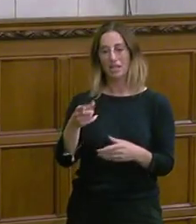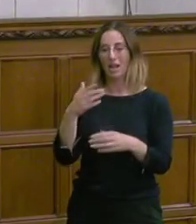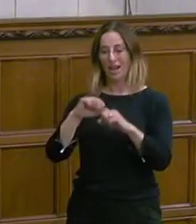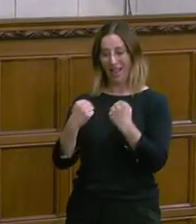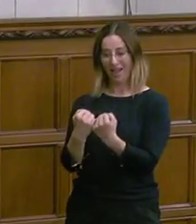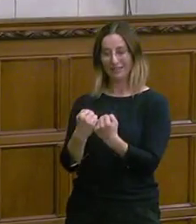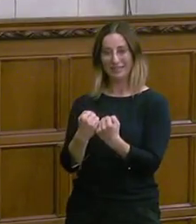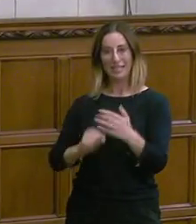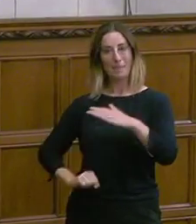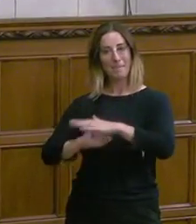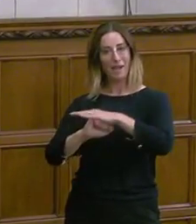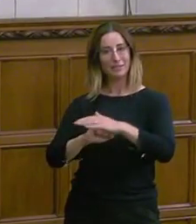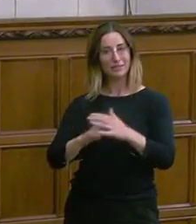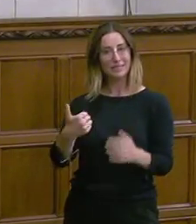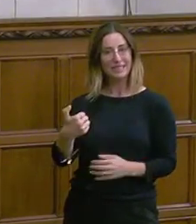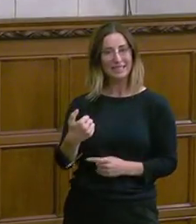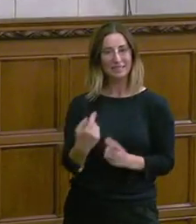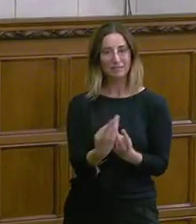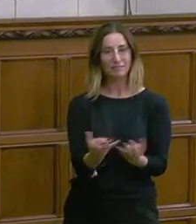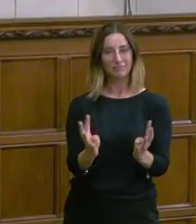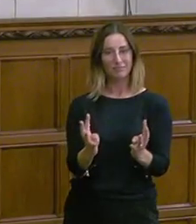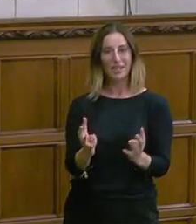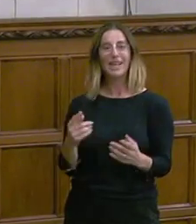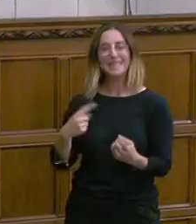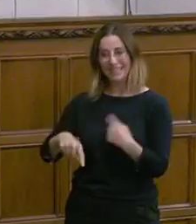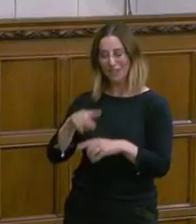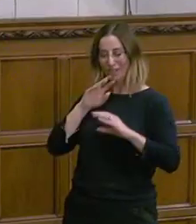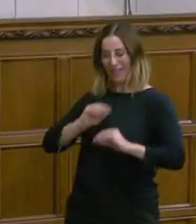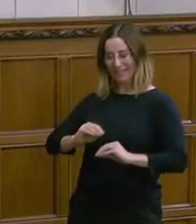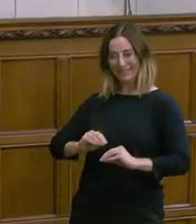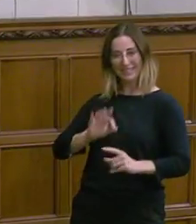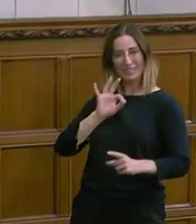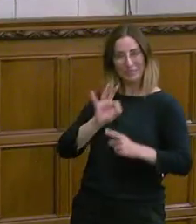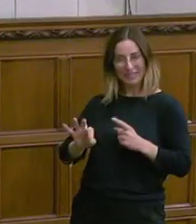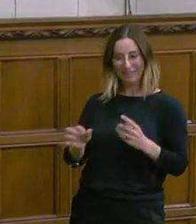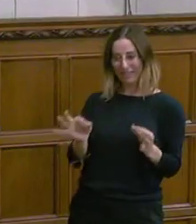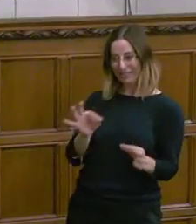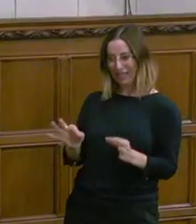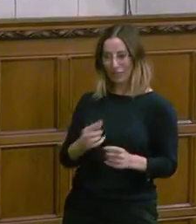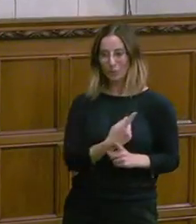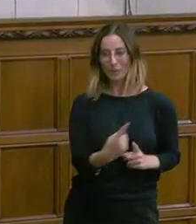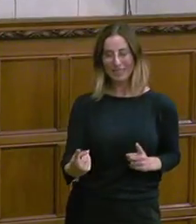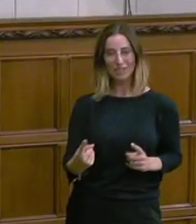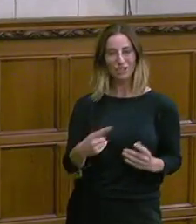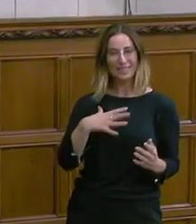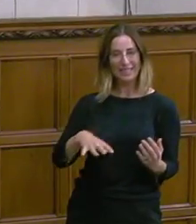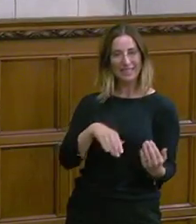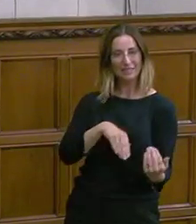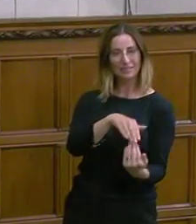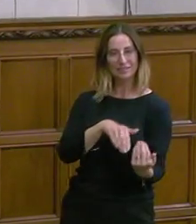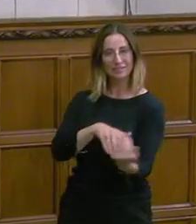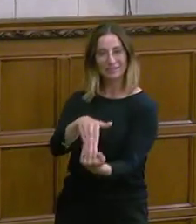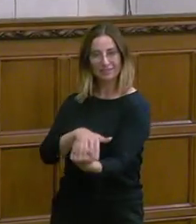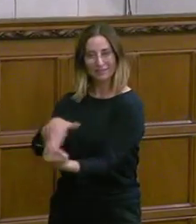children, allowing intensive training specifically tailored to each children's needs. Each class is led by a qualified teacher on deaf